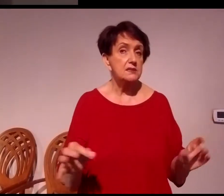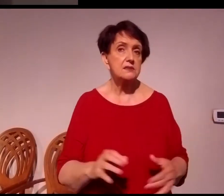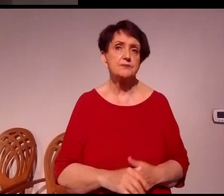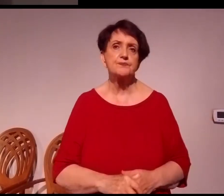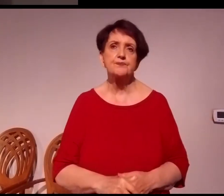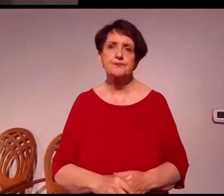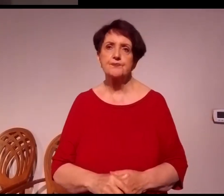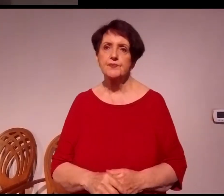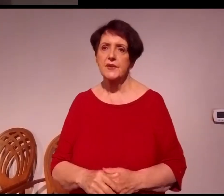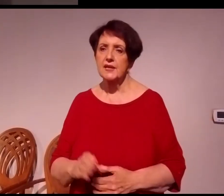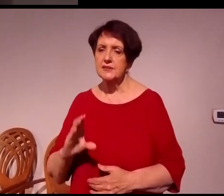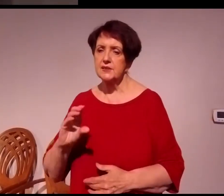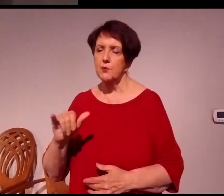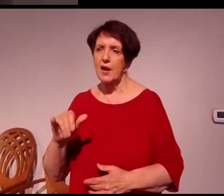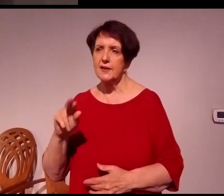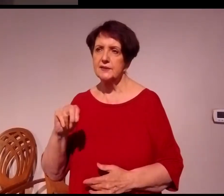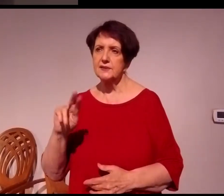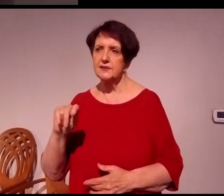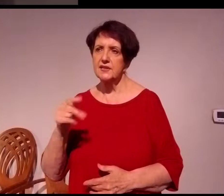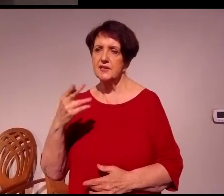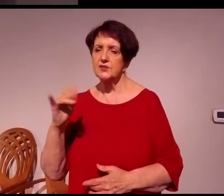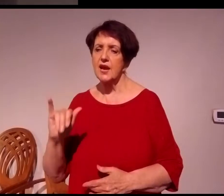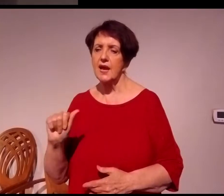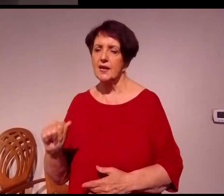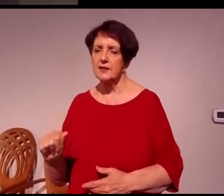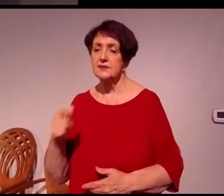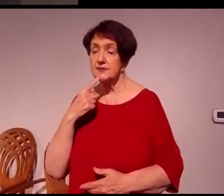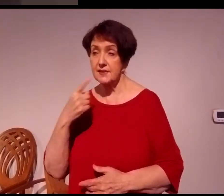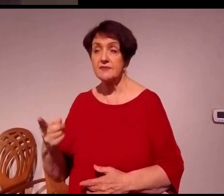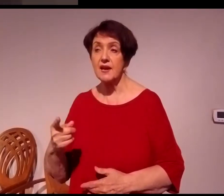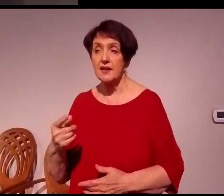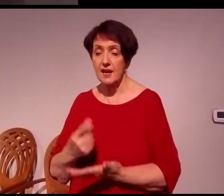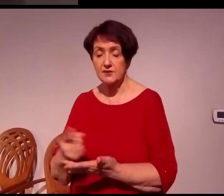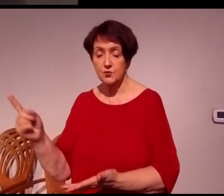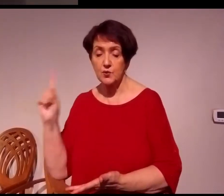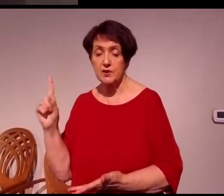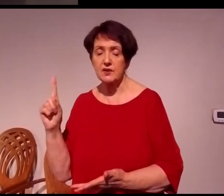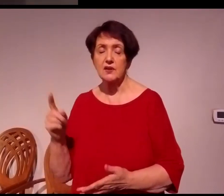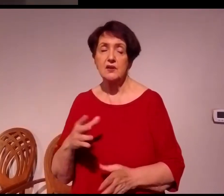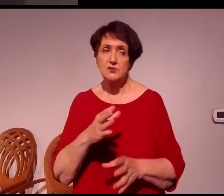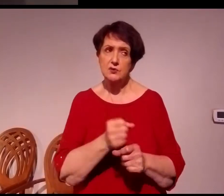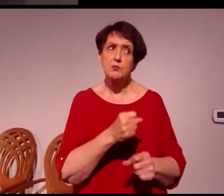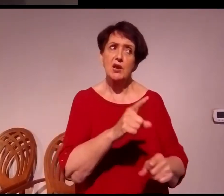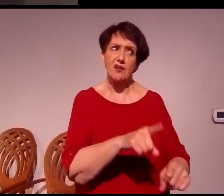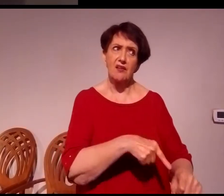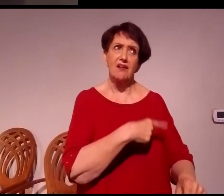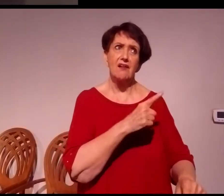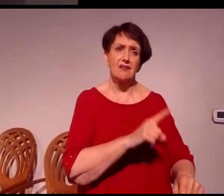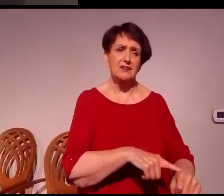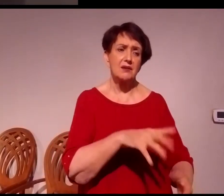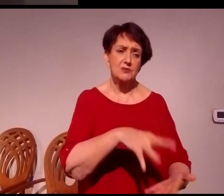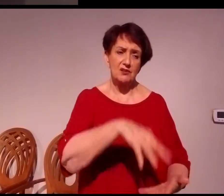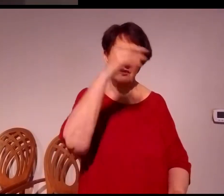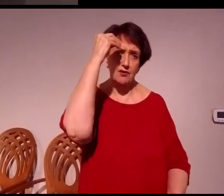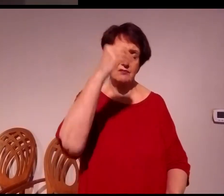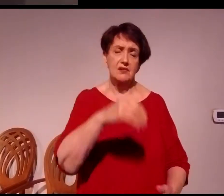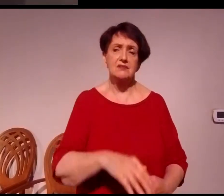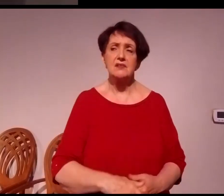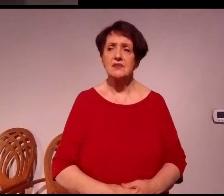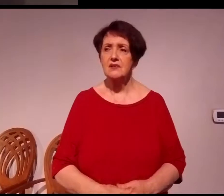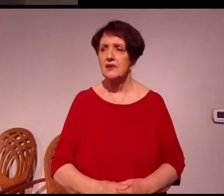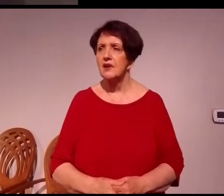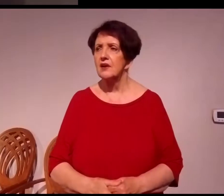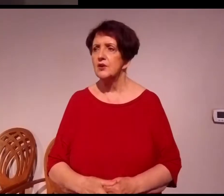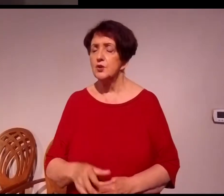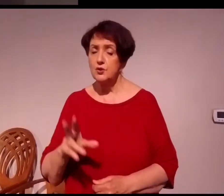week, and when she said that, it was like, yeah, that took me so long to learn.